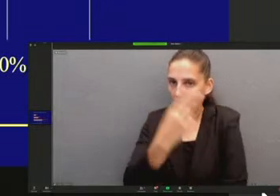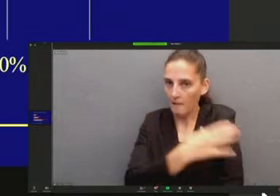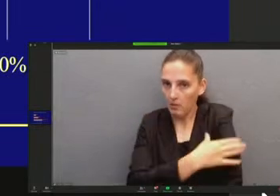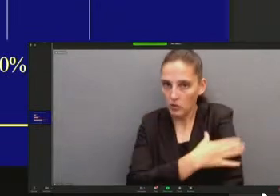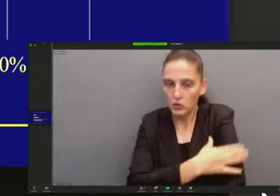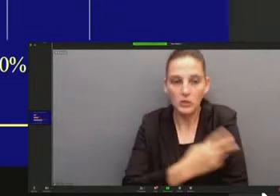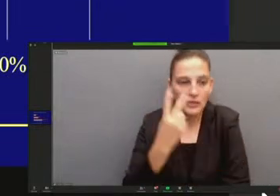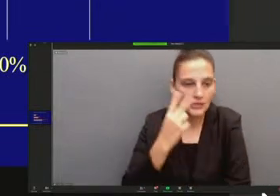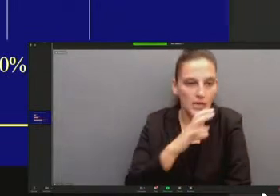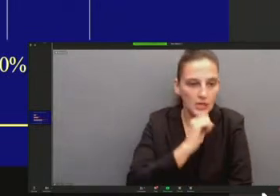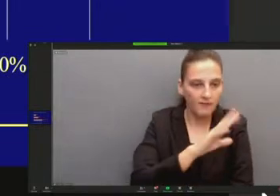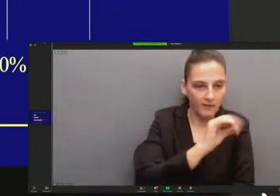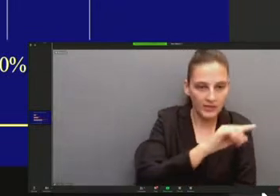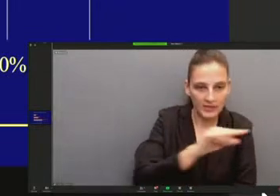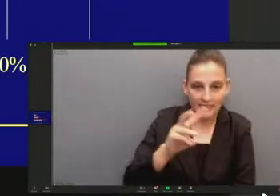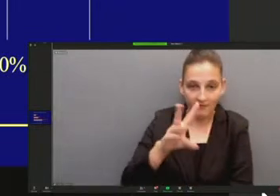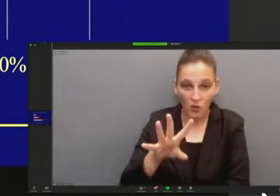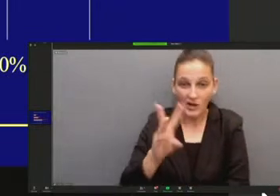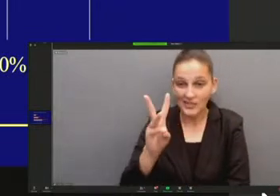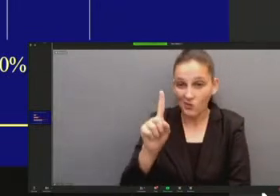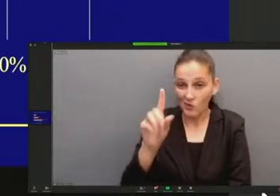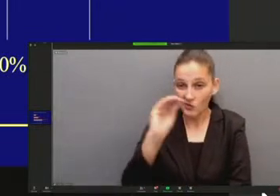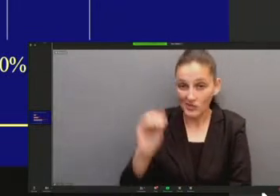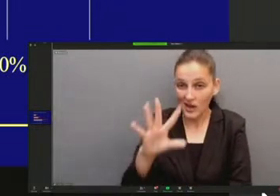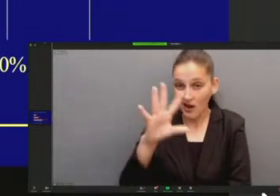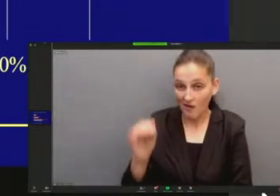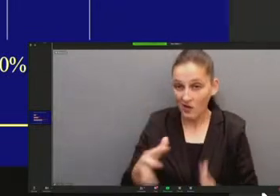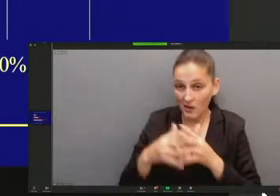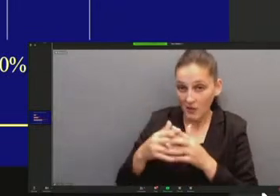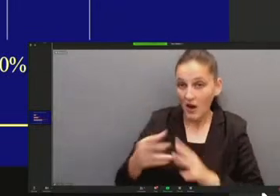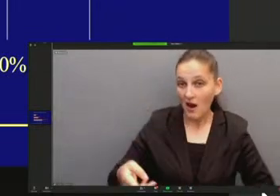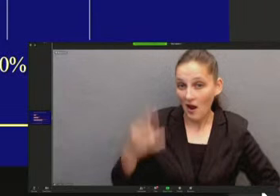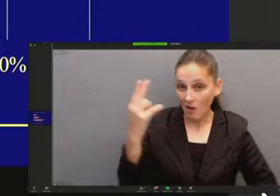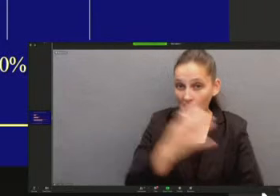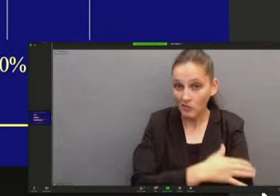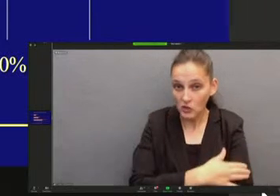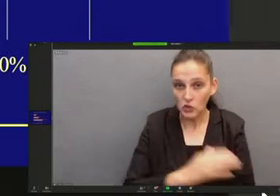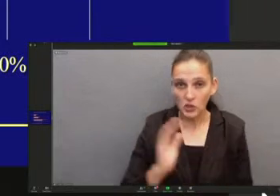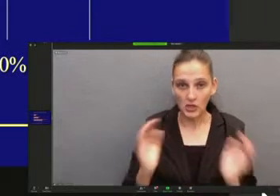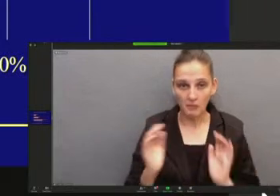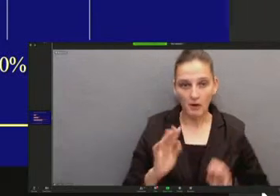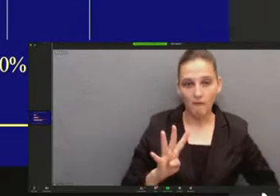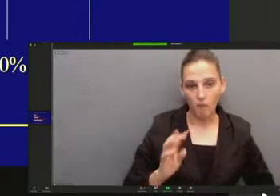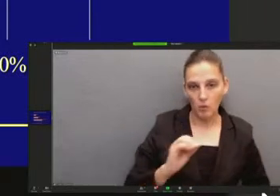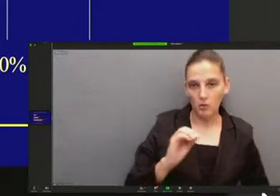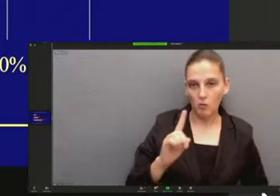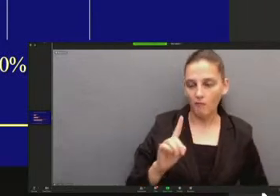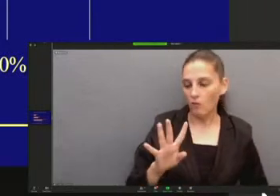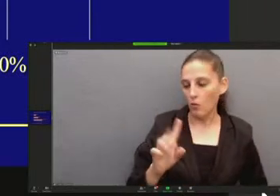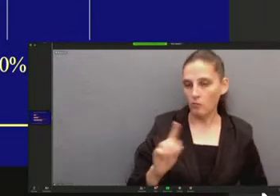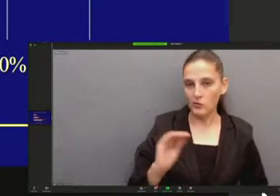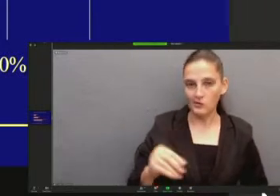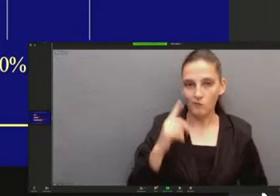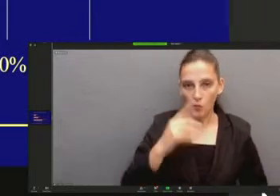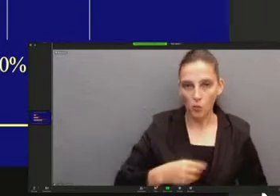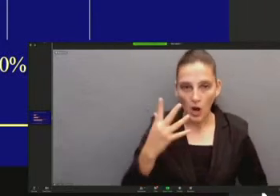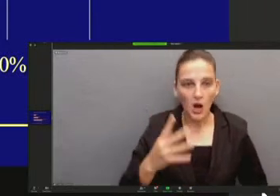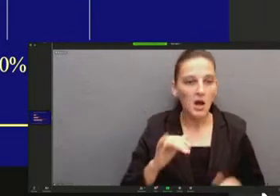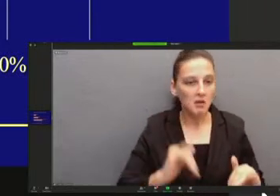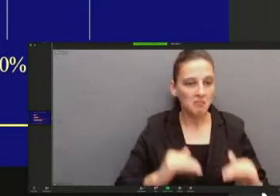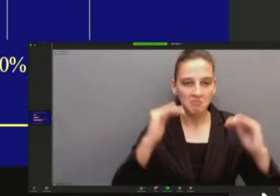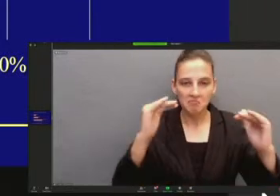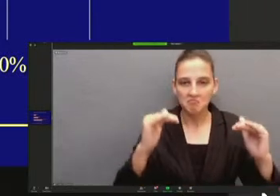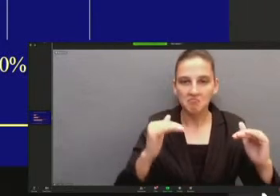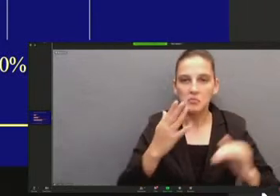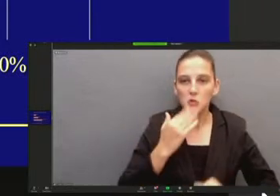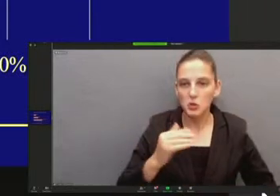64, 61% of African Americans in that age group have high blood pressure compared to 41% of whites. But this pattern exists for diabetes and for kidney